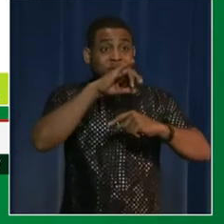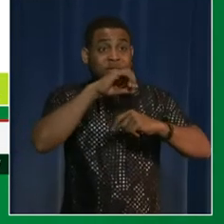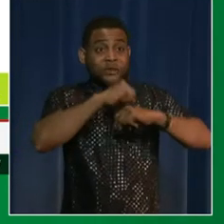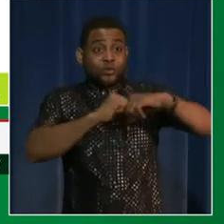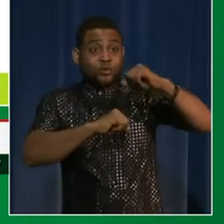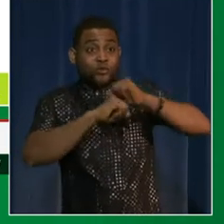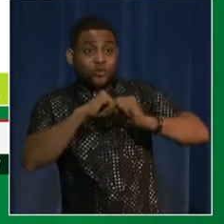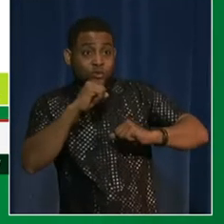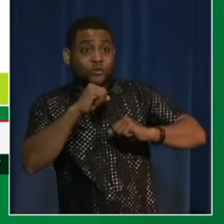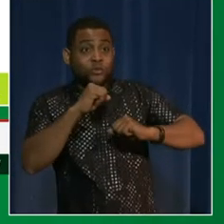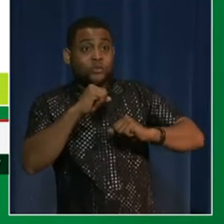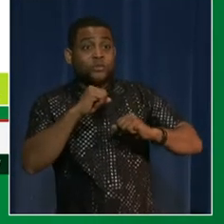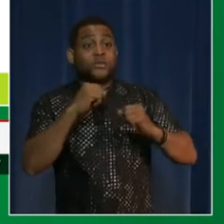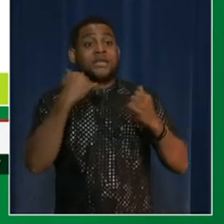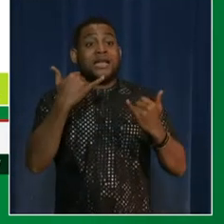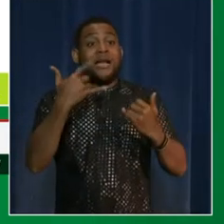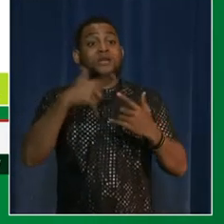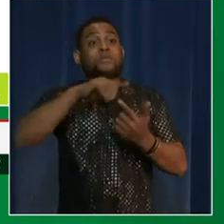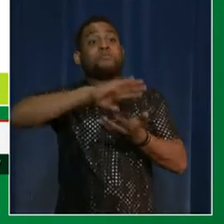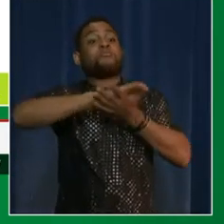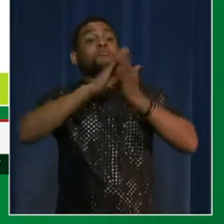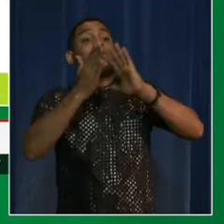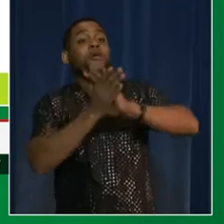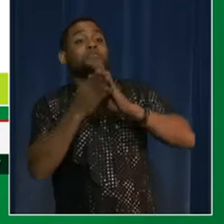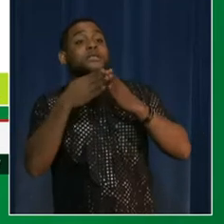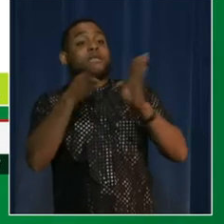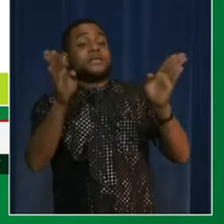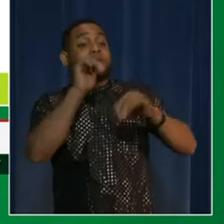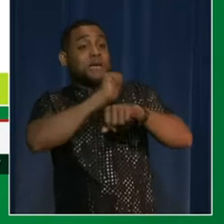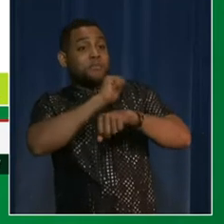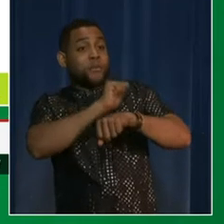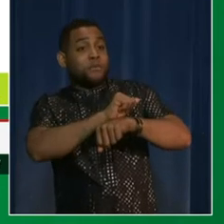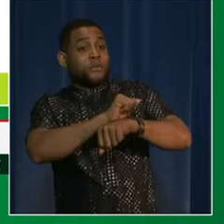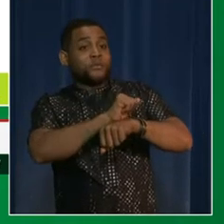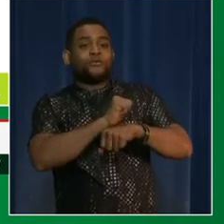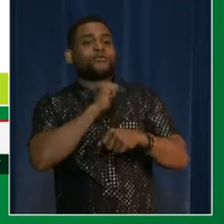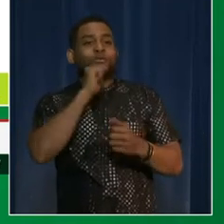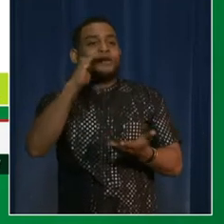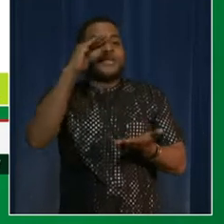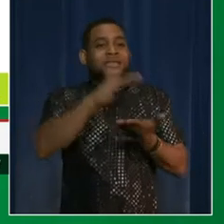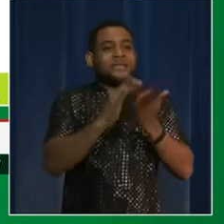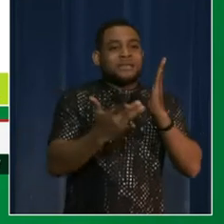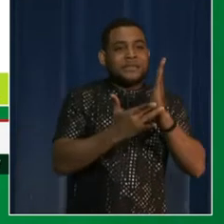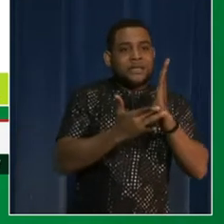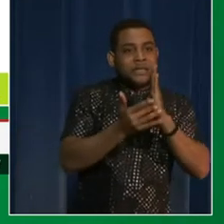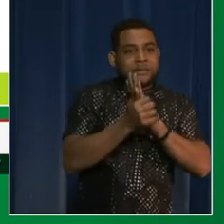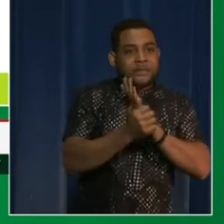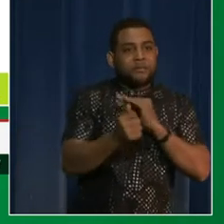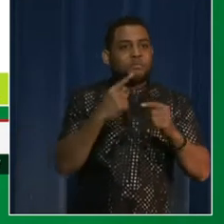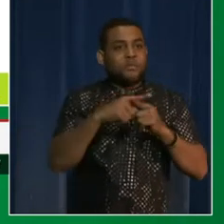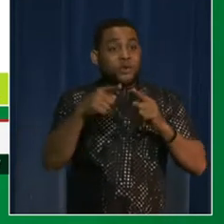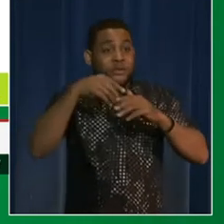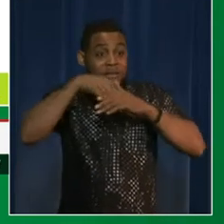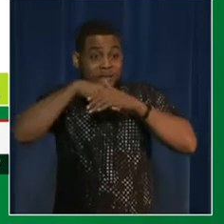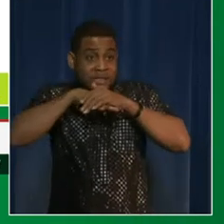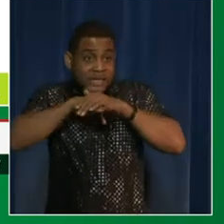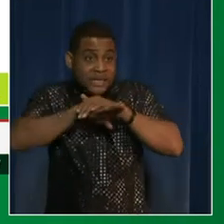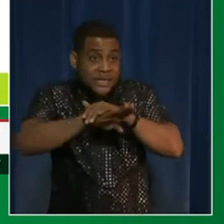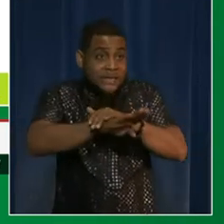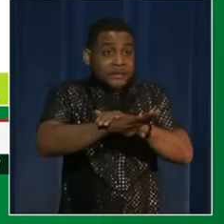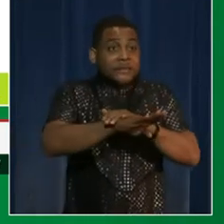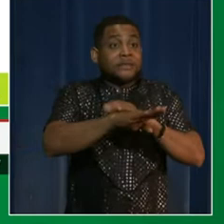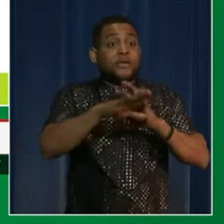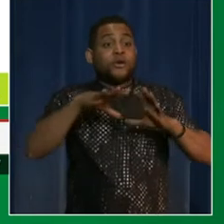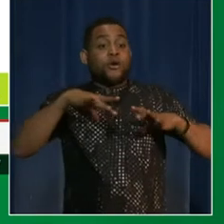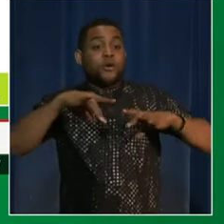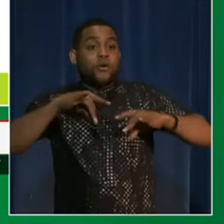positions as a general laborer, which requires less technical skills, but gets their foot into the door so they can obtain the technical